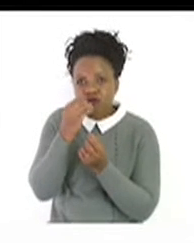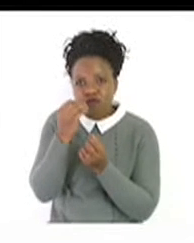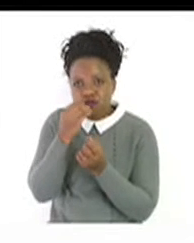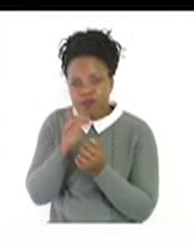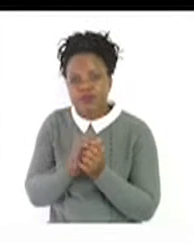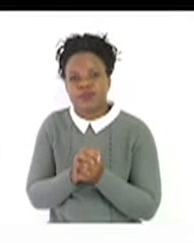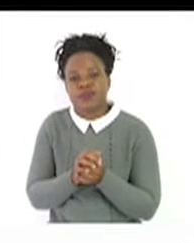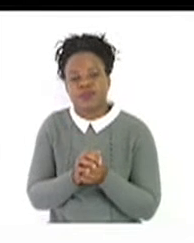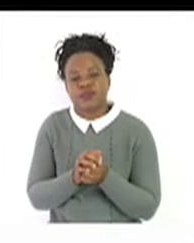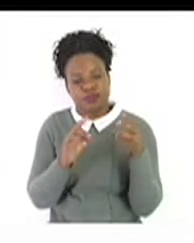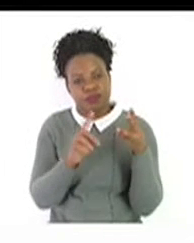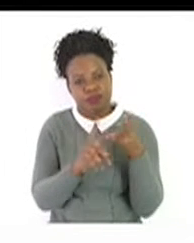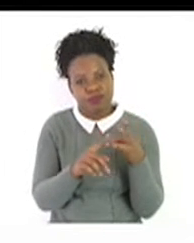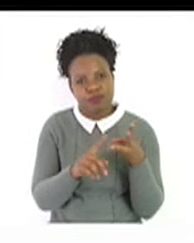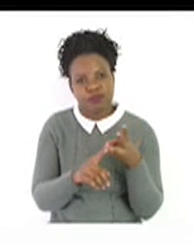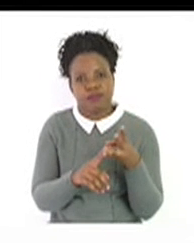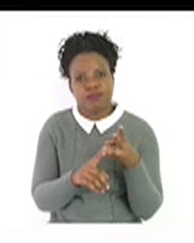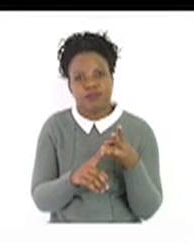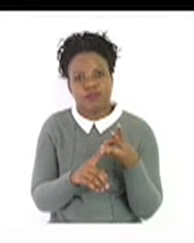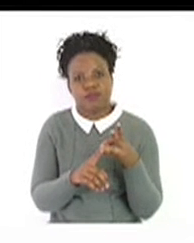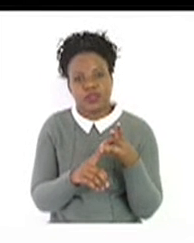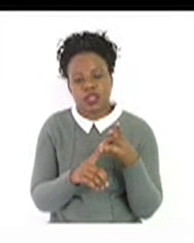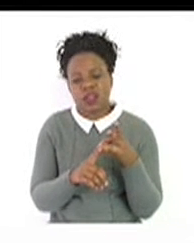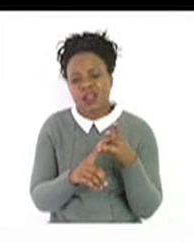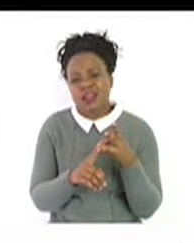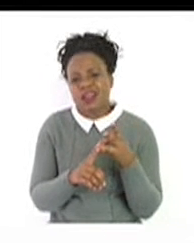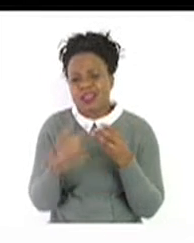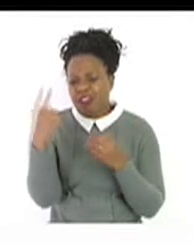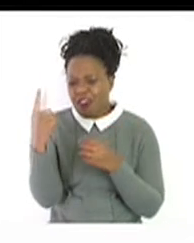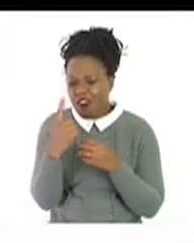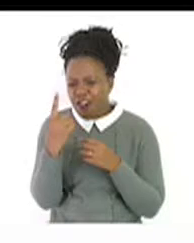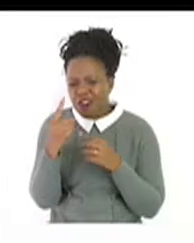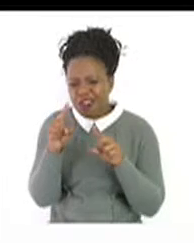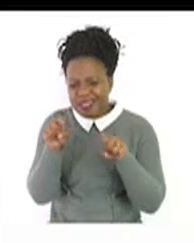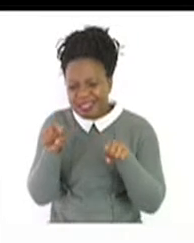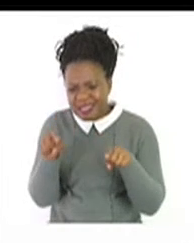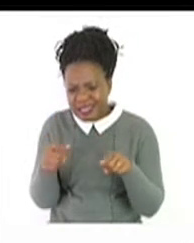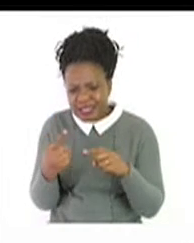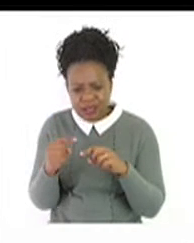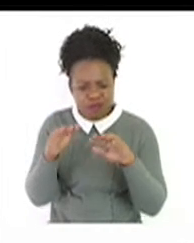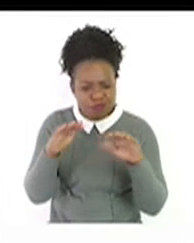What were the only things they could find to eat in the field?